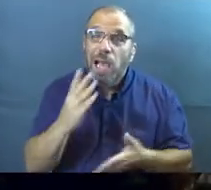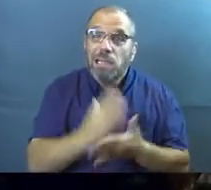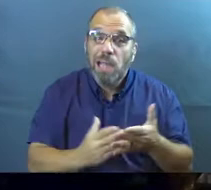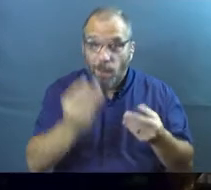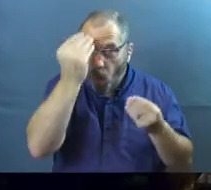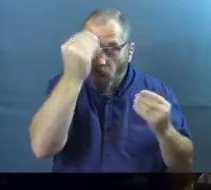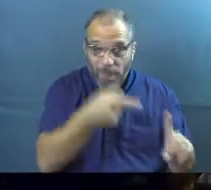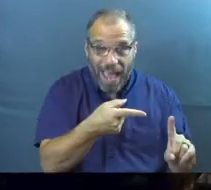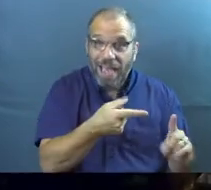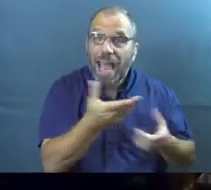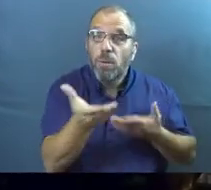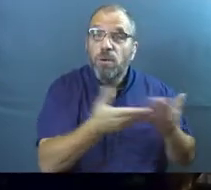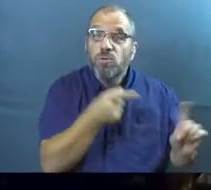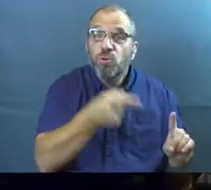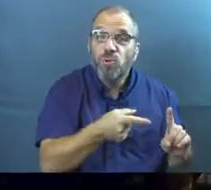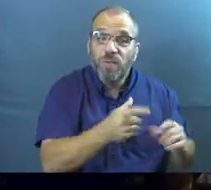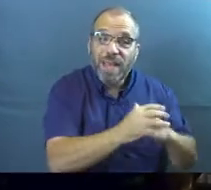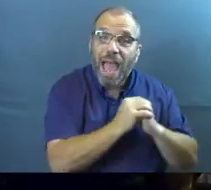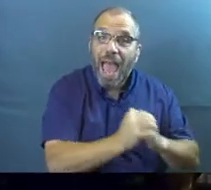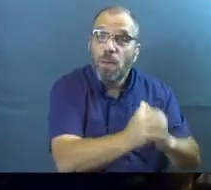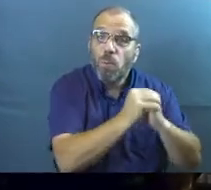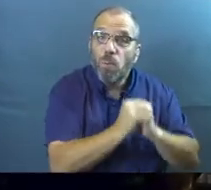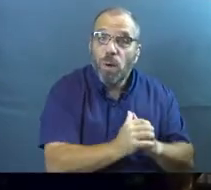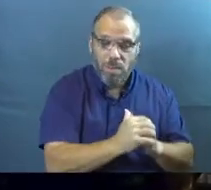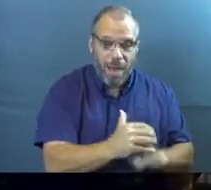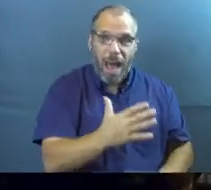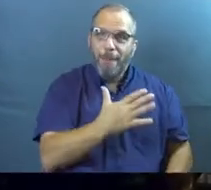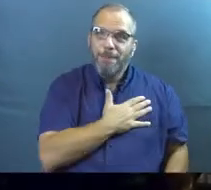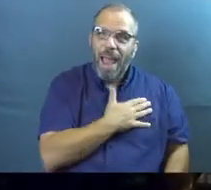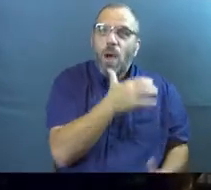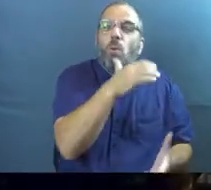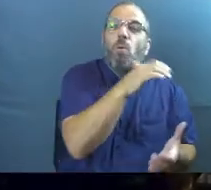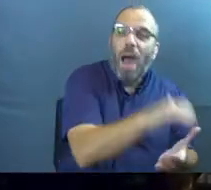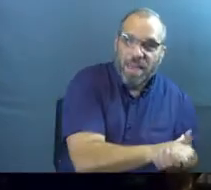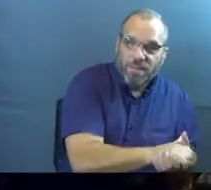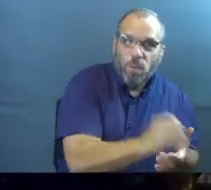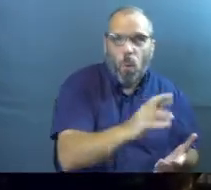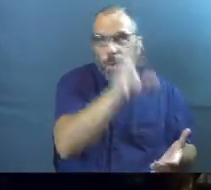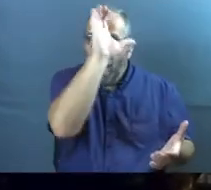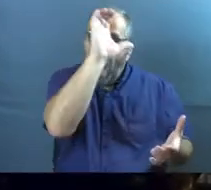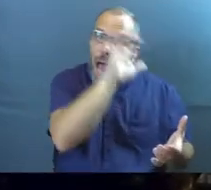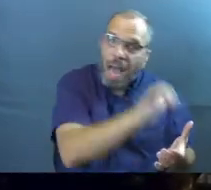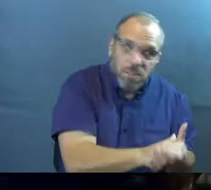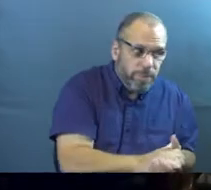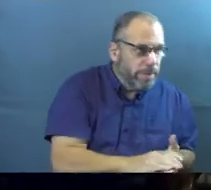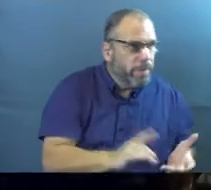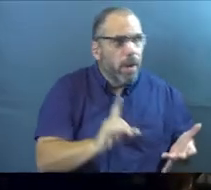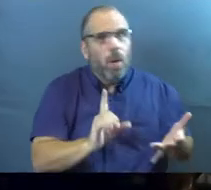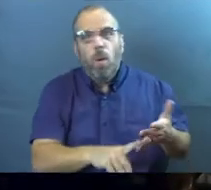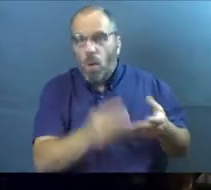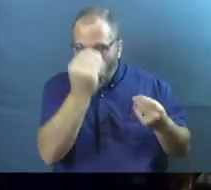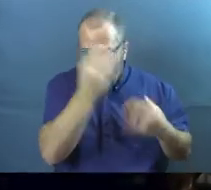are obeying and we're serving and we're worshiping our spouses or we're